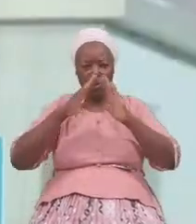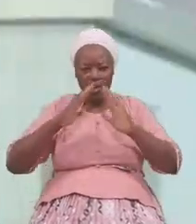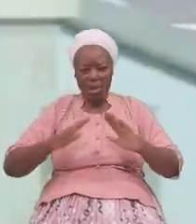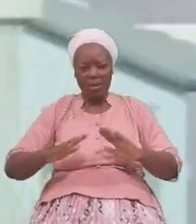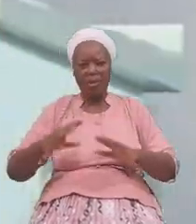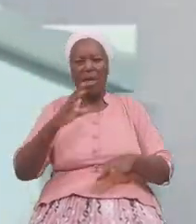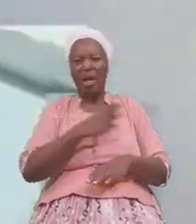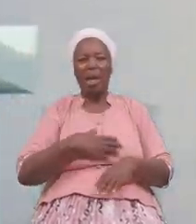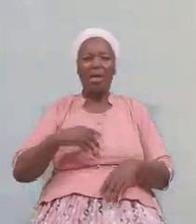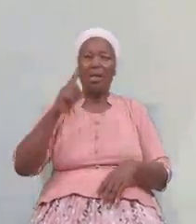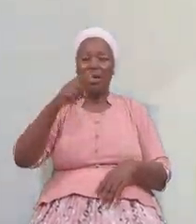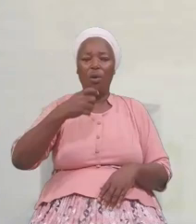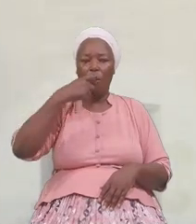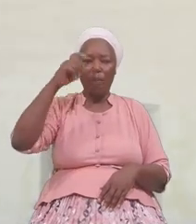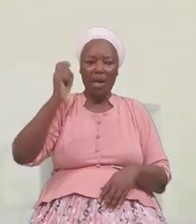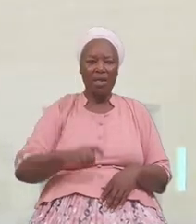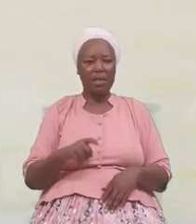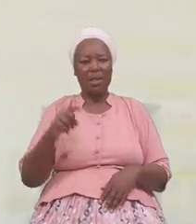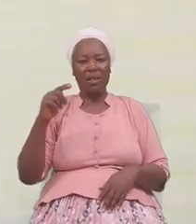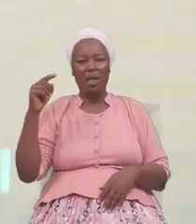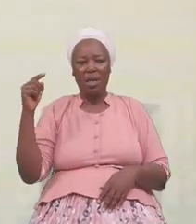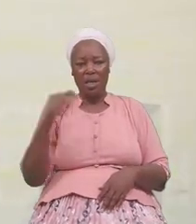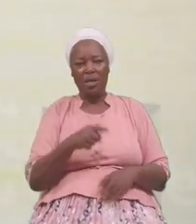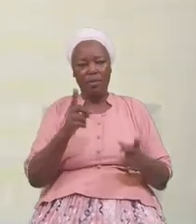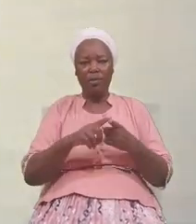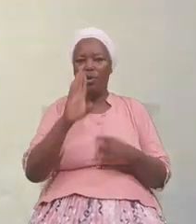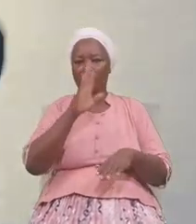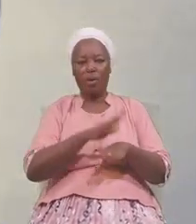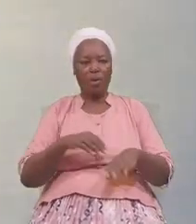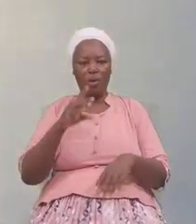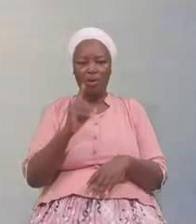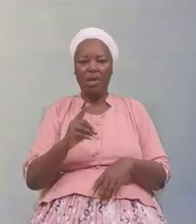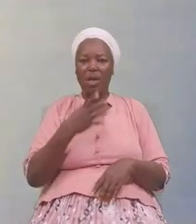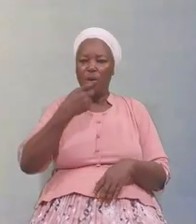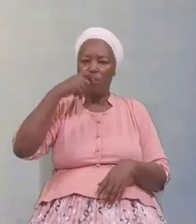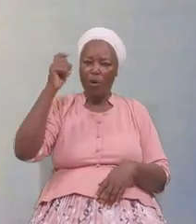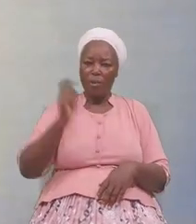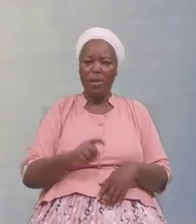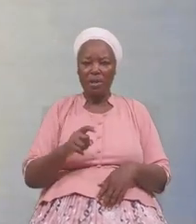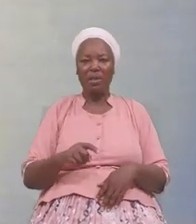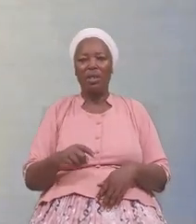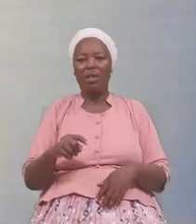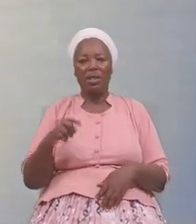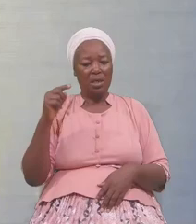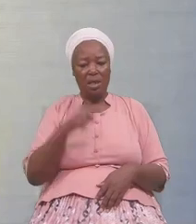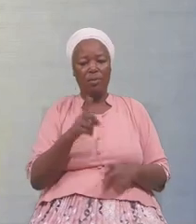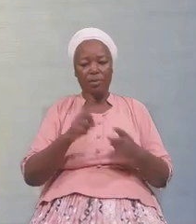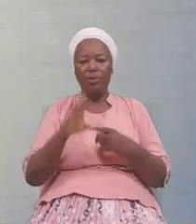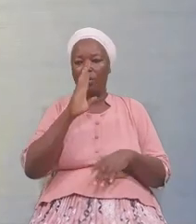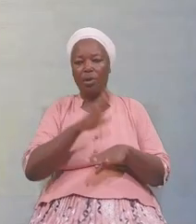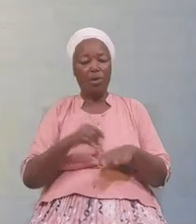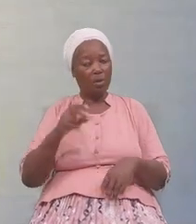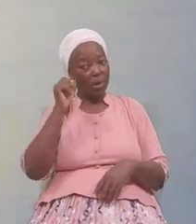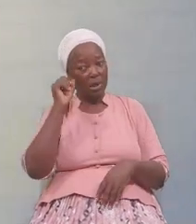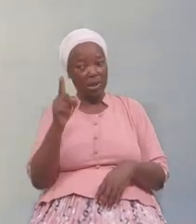he commanded him to be called. He commanded him to be called.